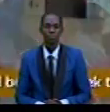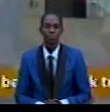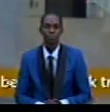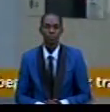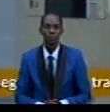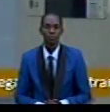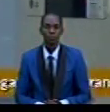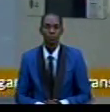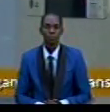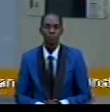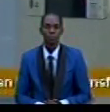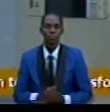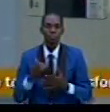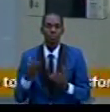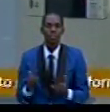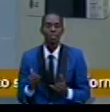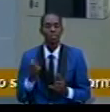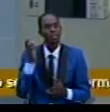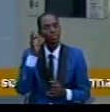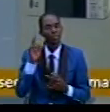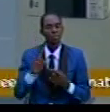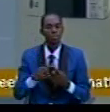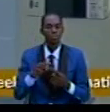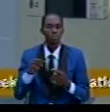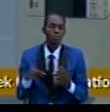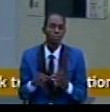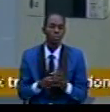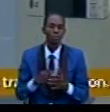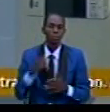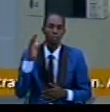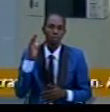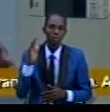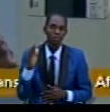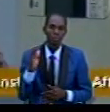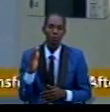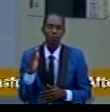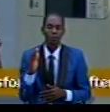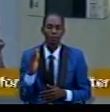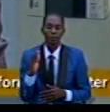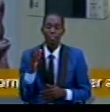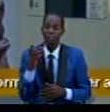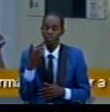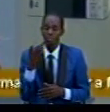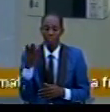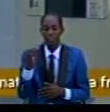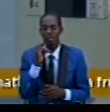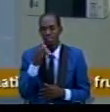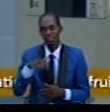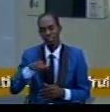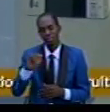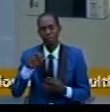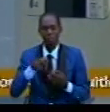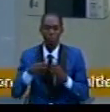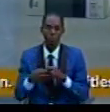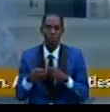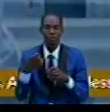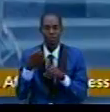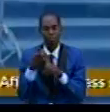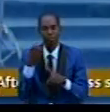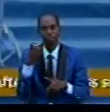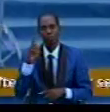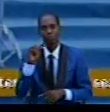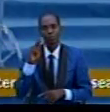Let's listen to this testimony on ground. Looks like signals disappeared also in Turkey and